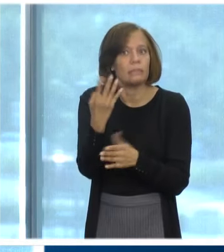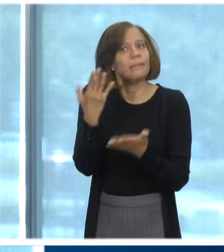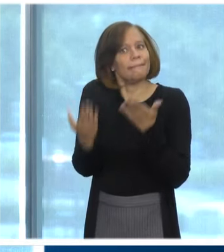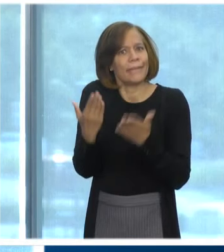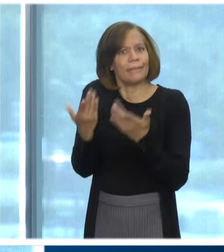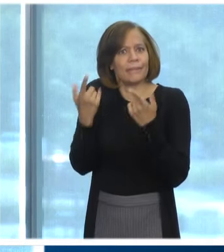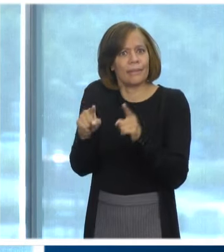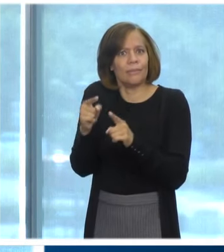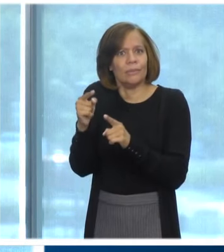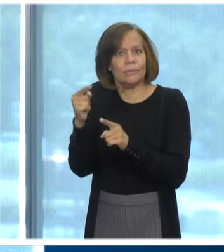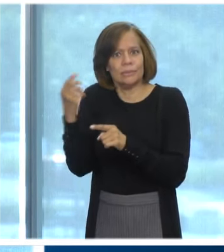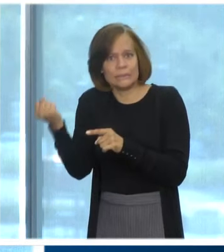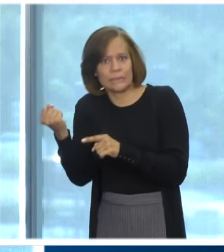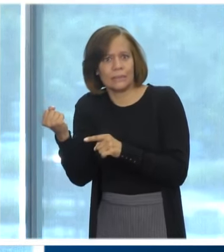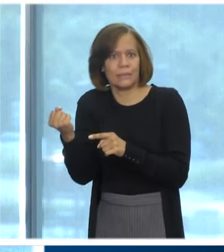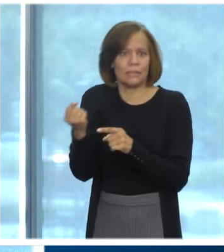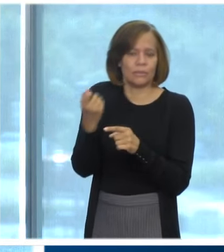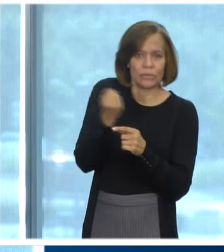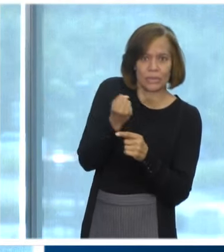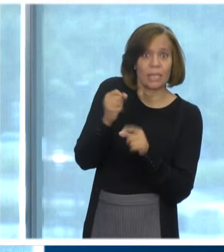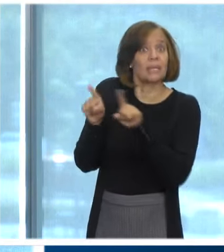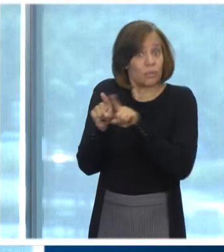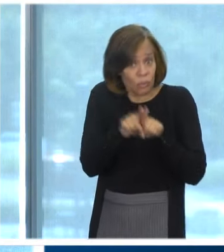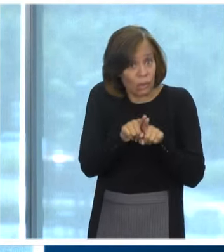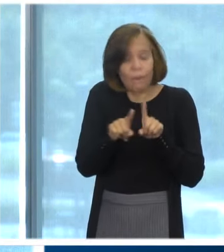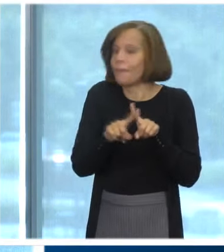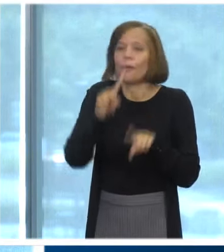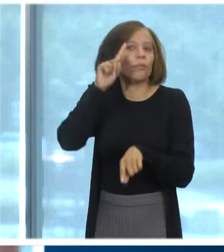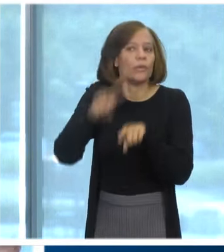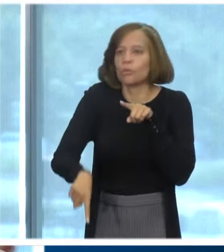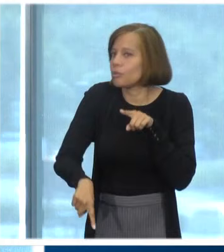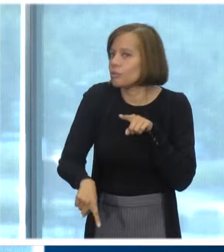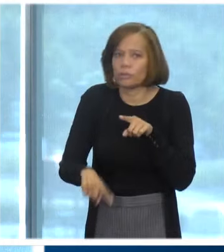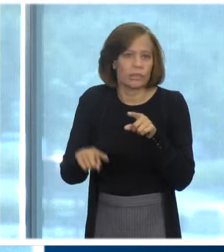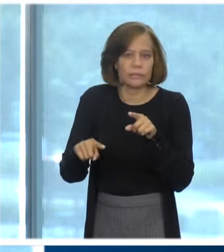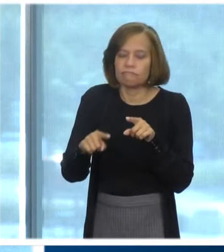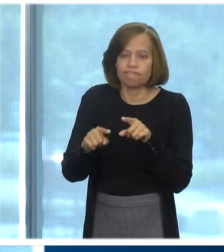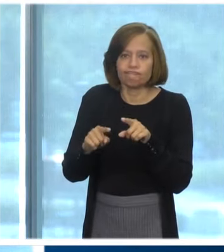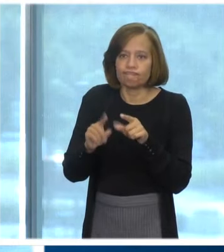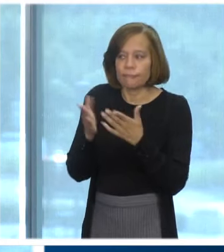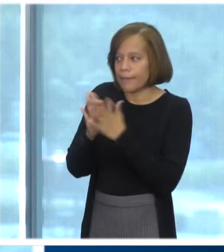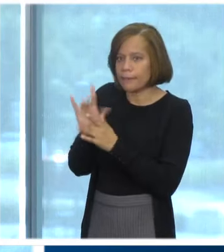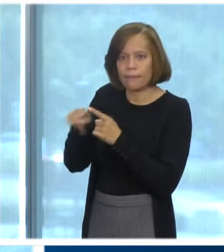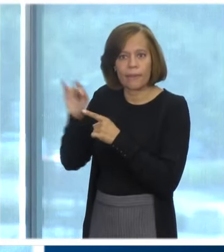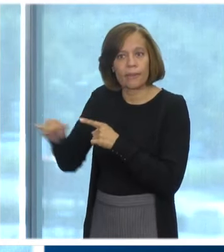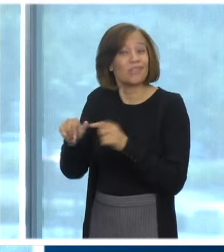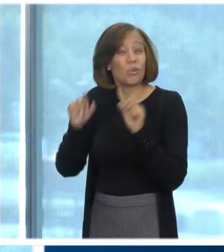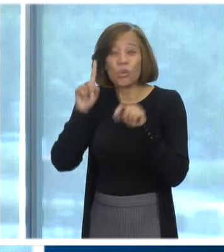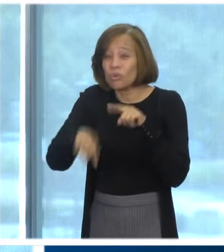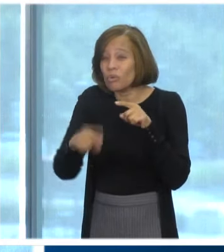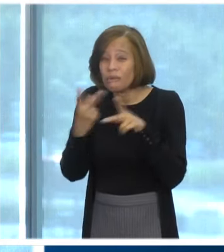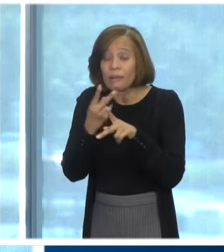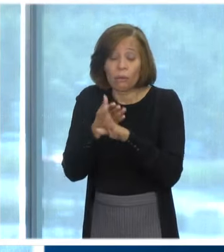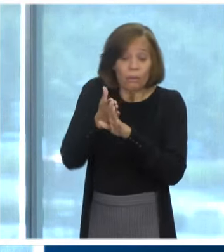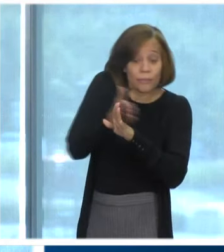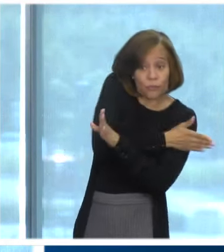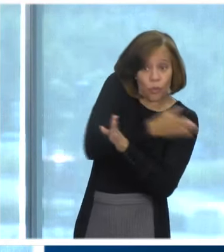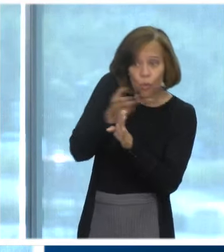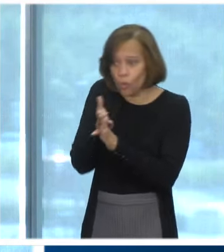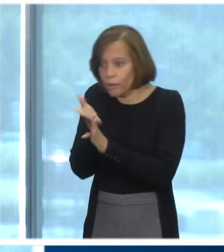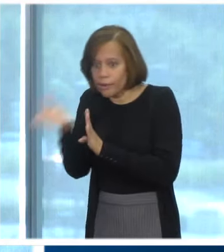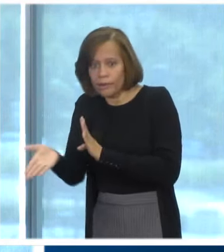this circumstance, to figure out what happened before, during, and after the event that the citizen has brought to our